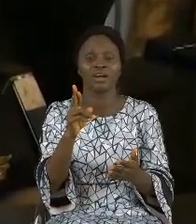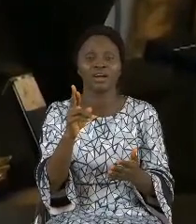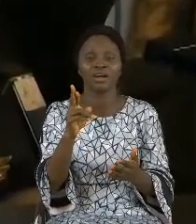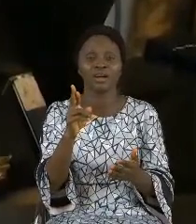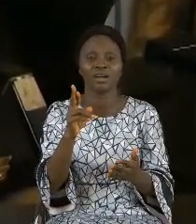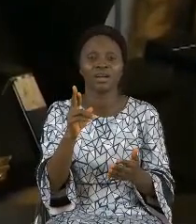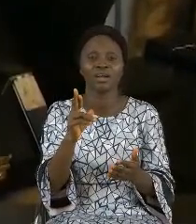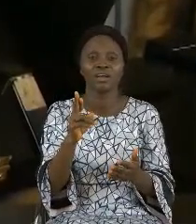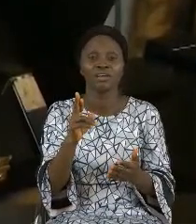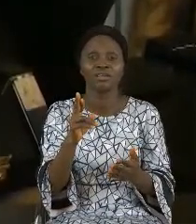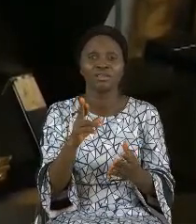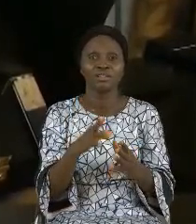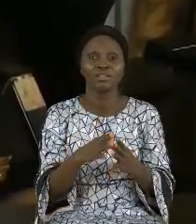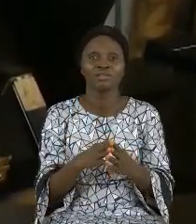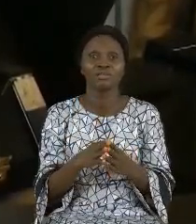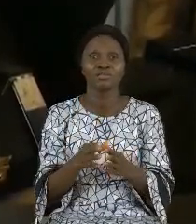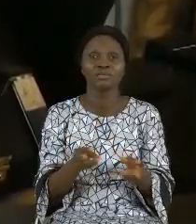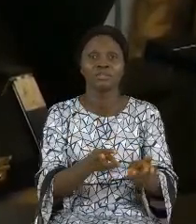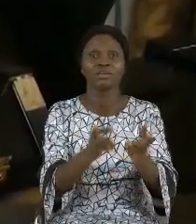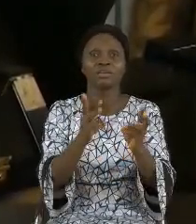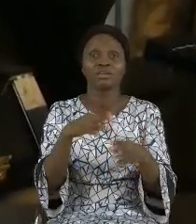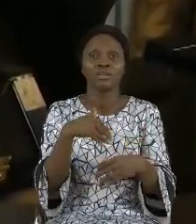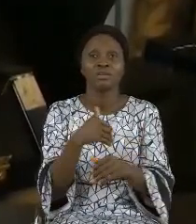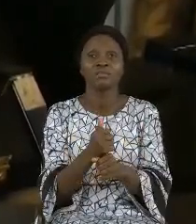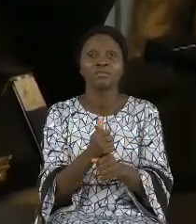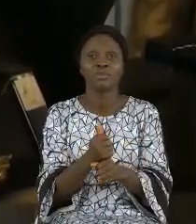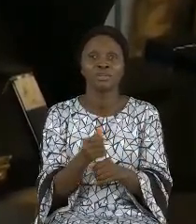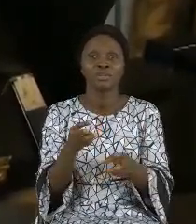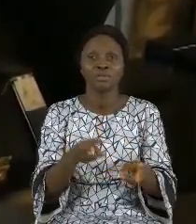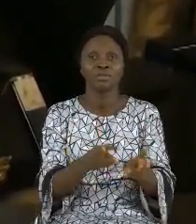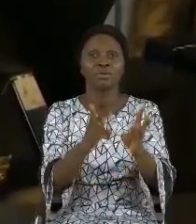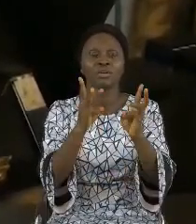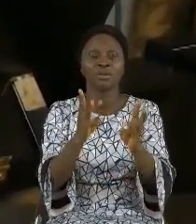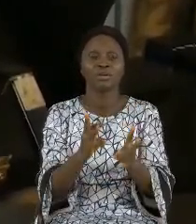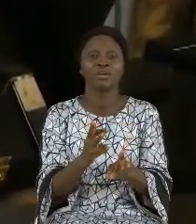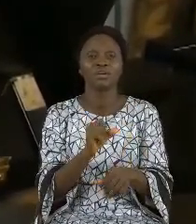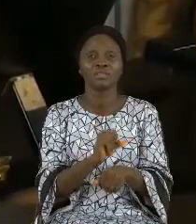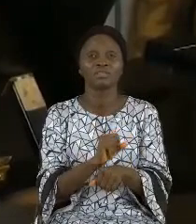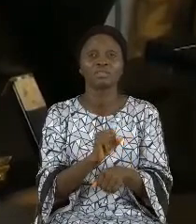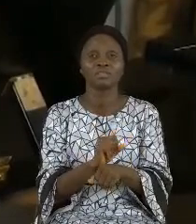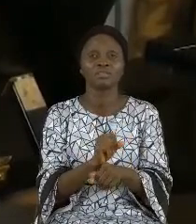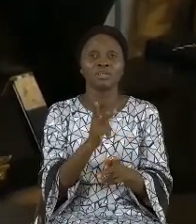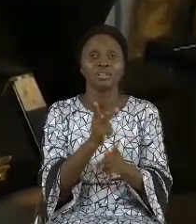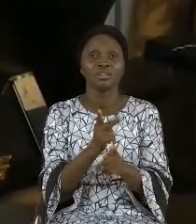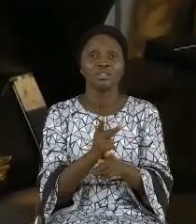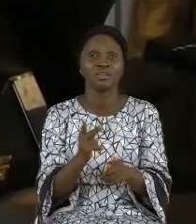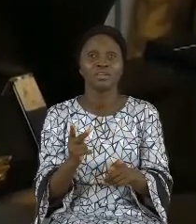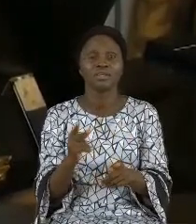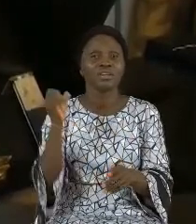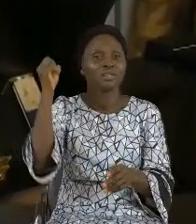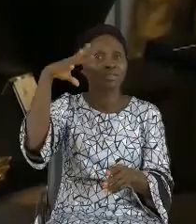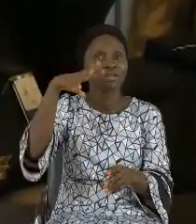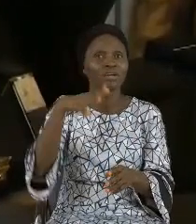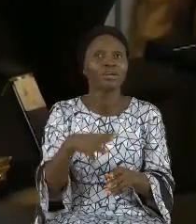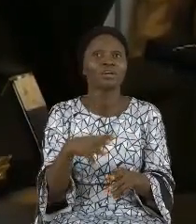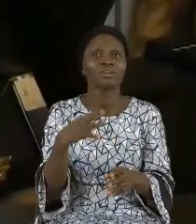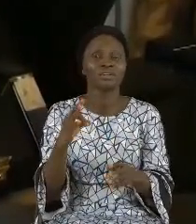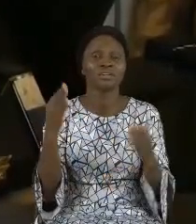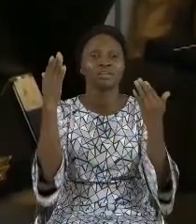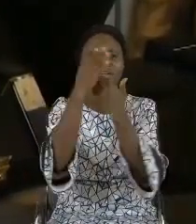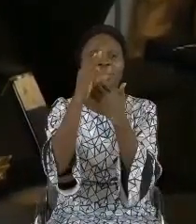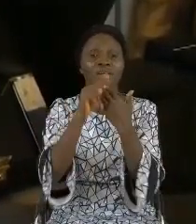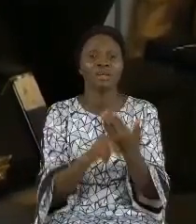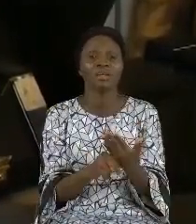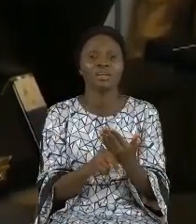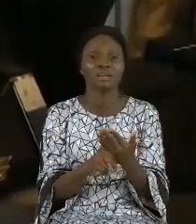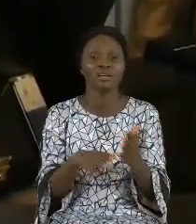are. Waymaker, miracle worker, promise keeper, light in the darkness,